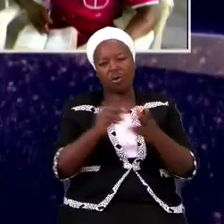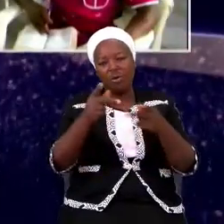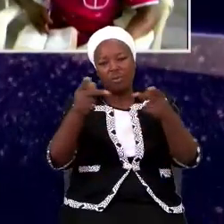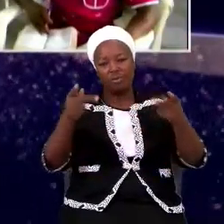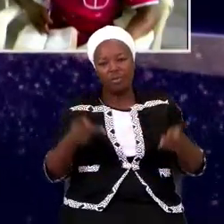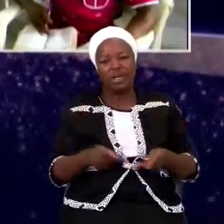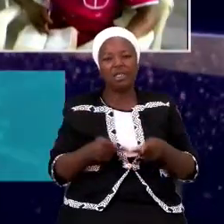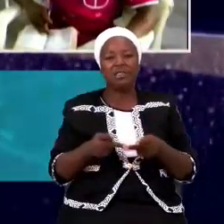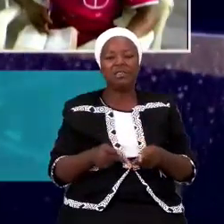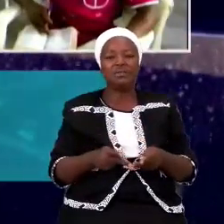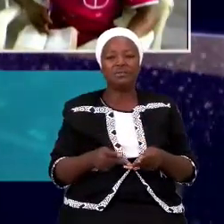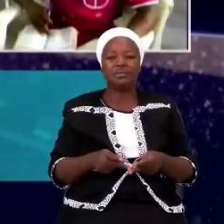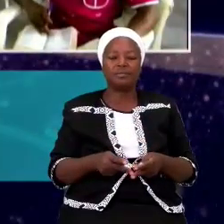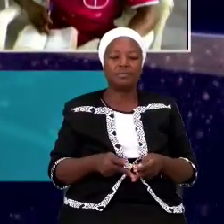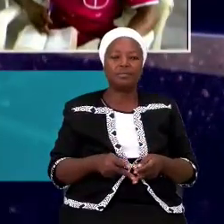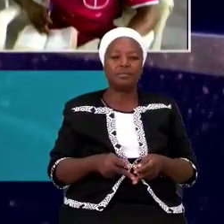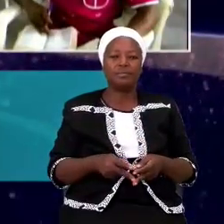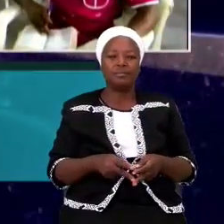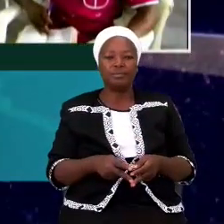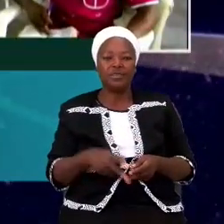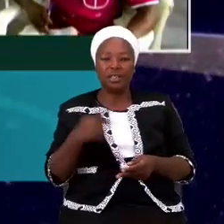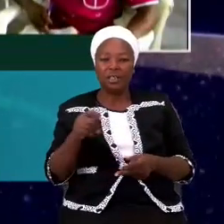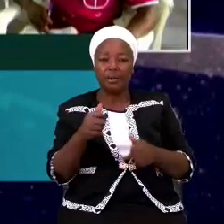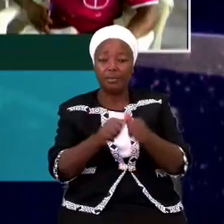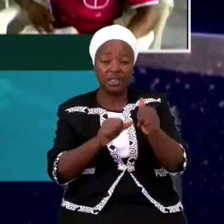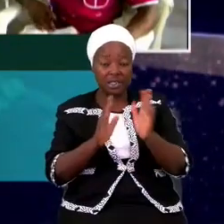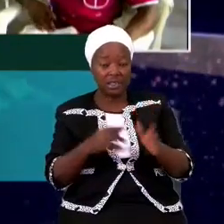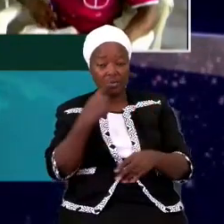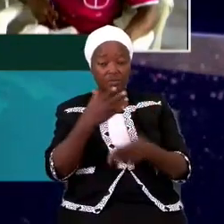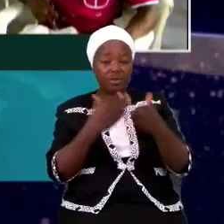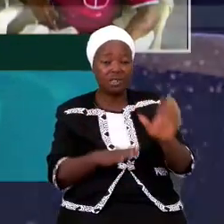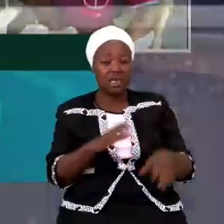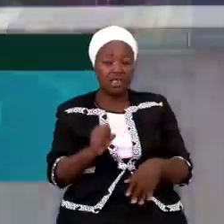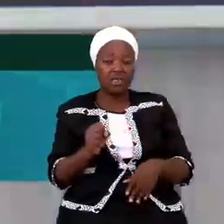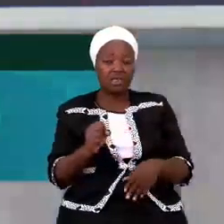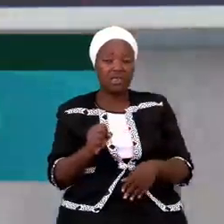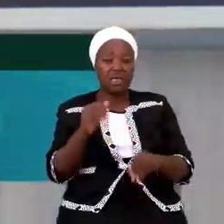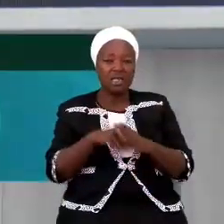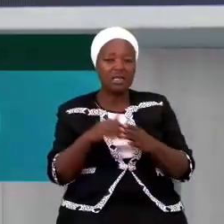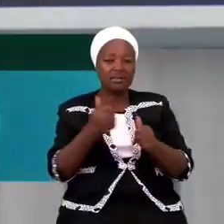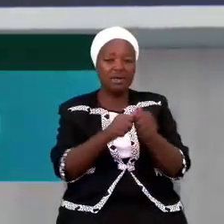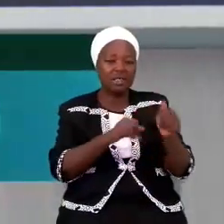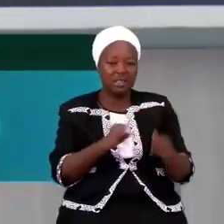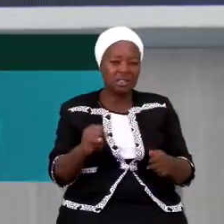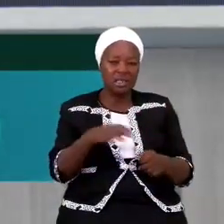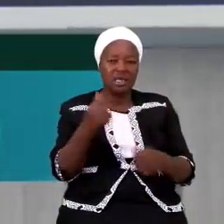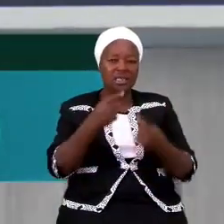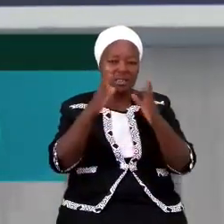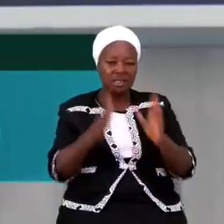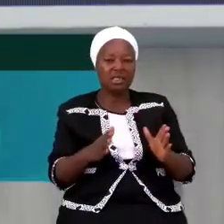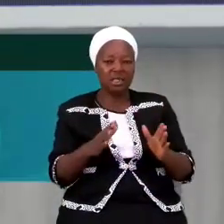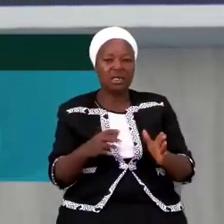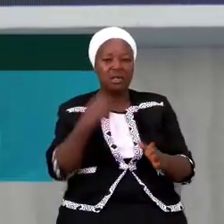backsliding, the sinner who dies in sin, the apostate who dies in